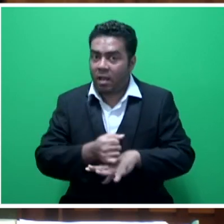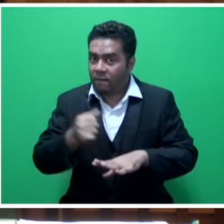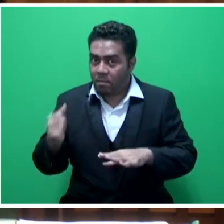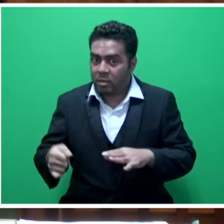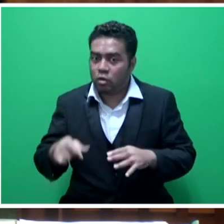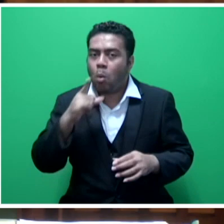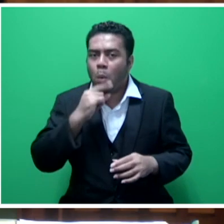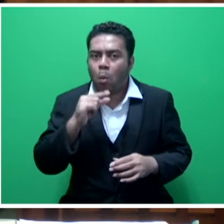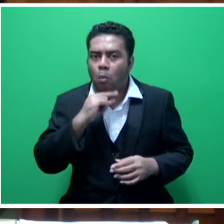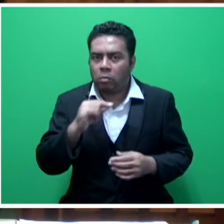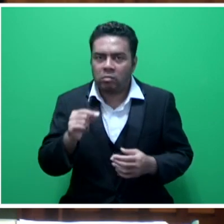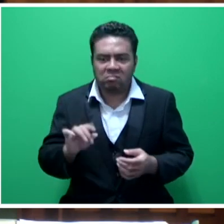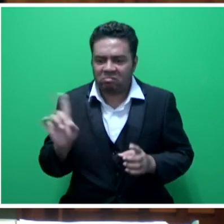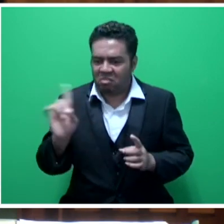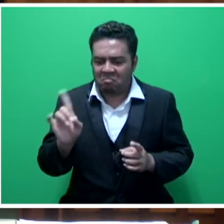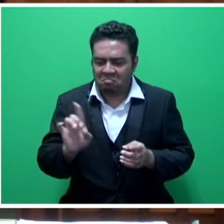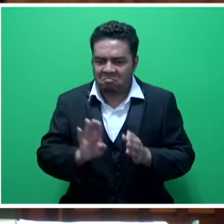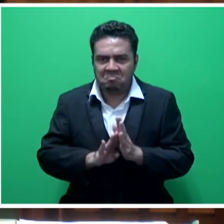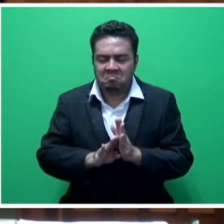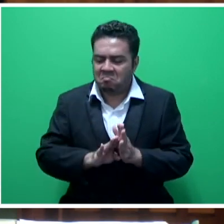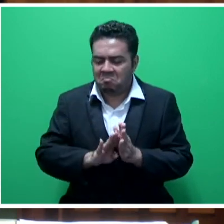the airline hasn't turned ugly